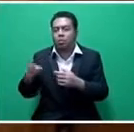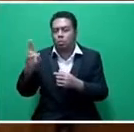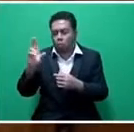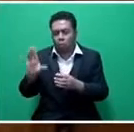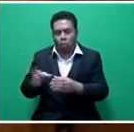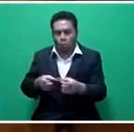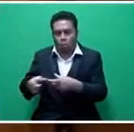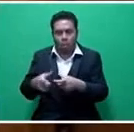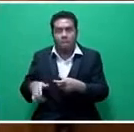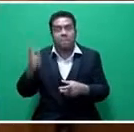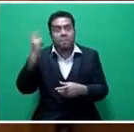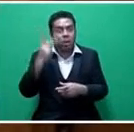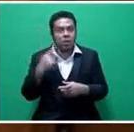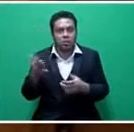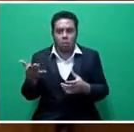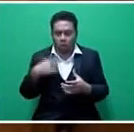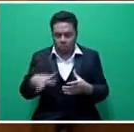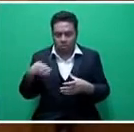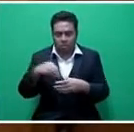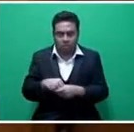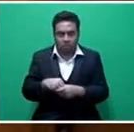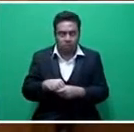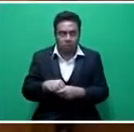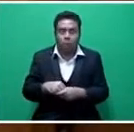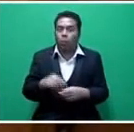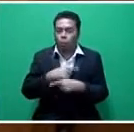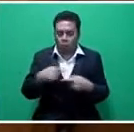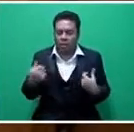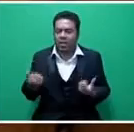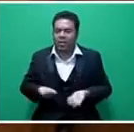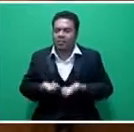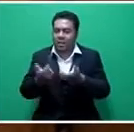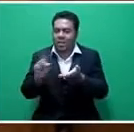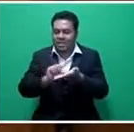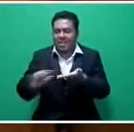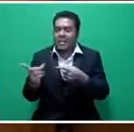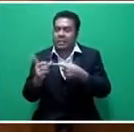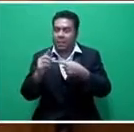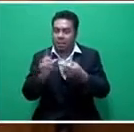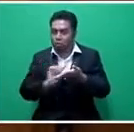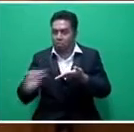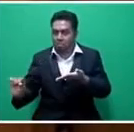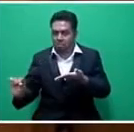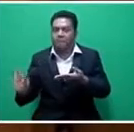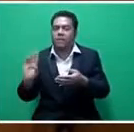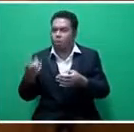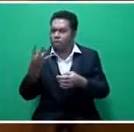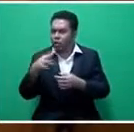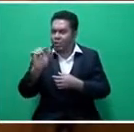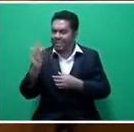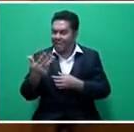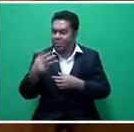schools where parents contribute to the students, but we give them a supplementary grant. To date, we have about 49